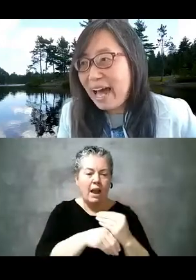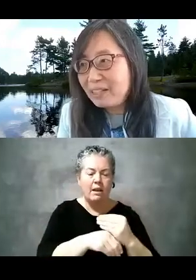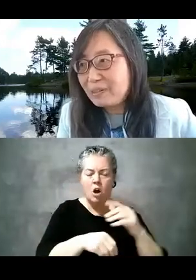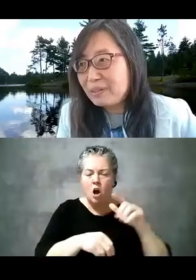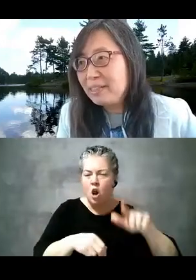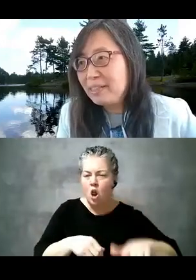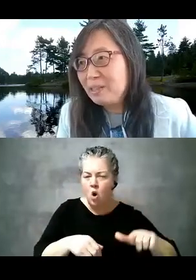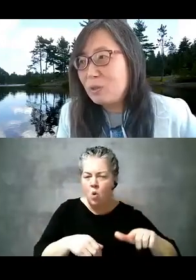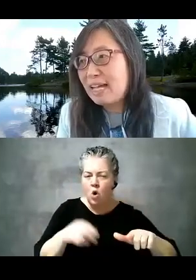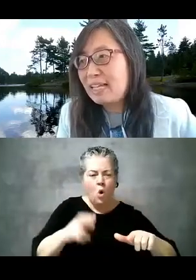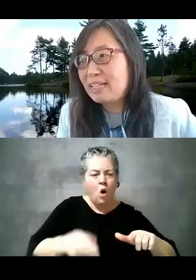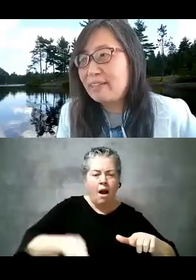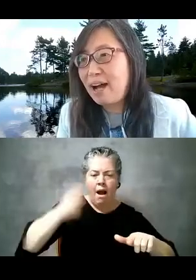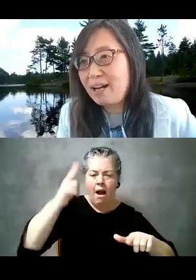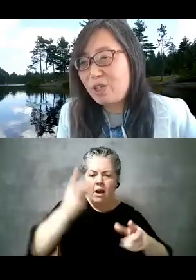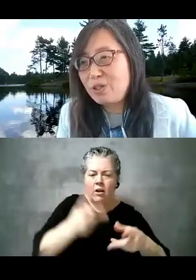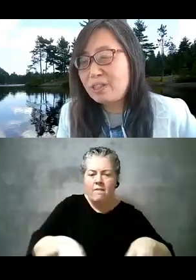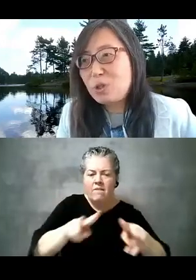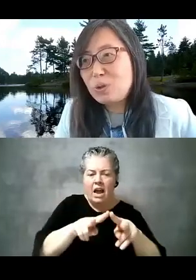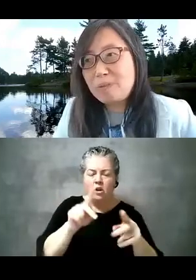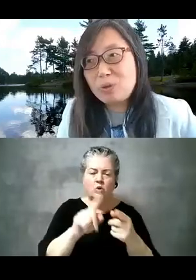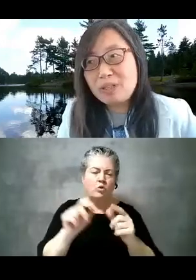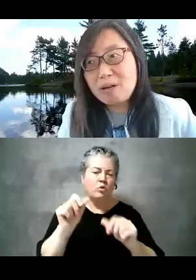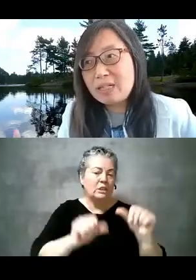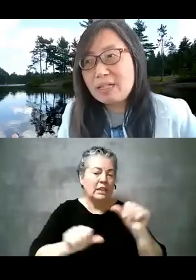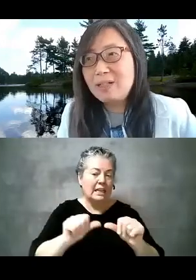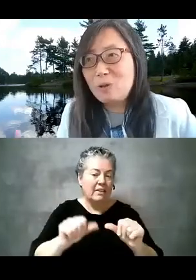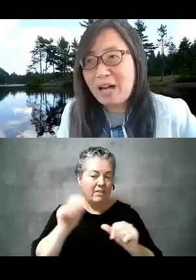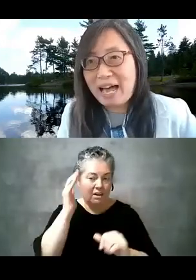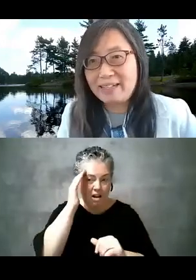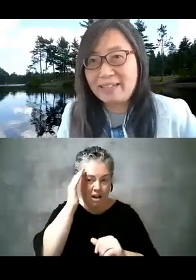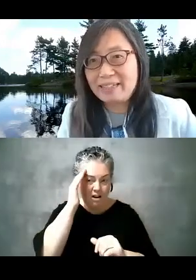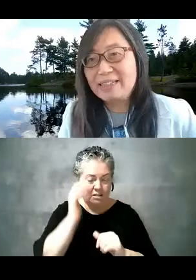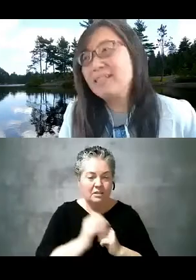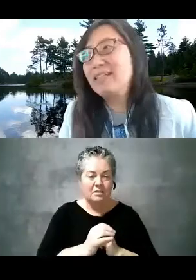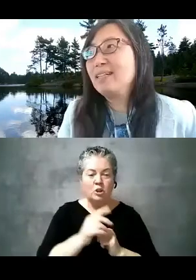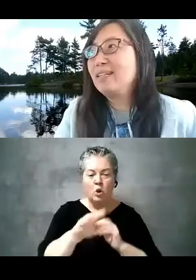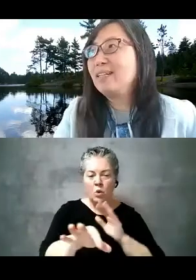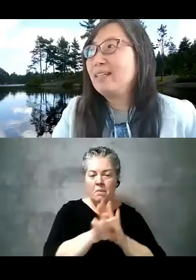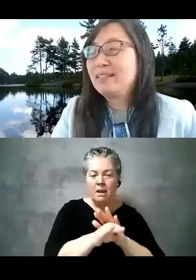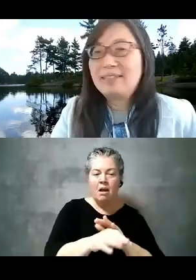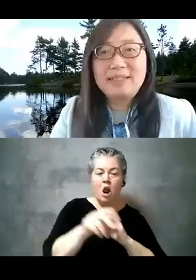higher value to scientific knowledge. You're going to choose between lower or higher.